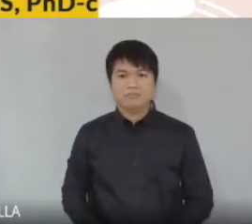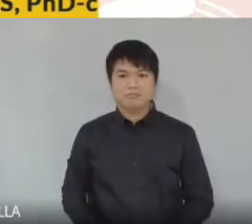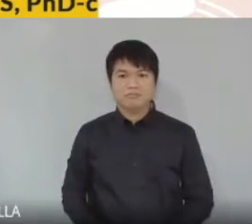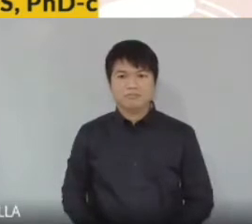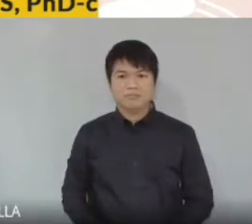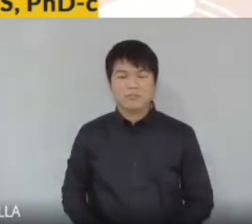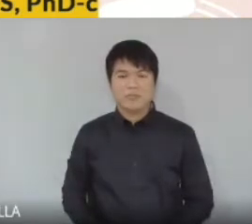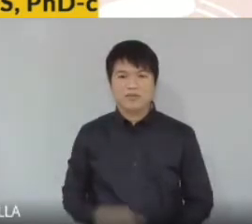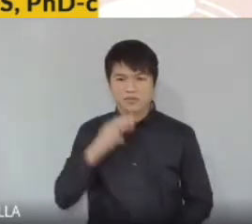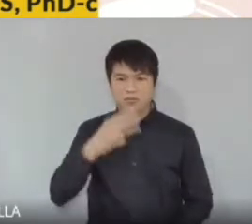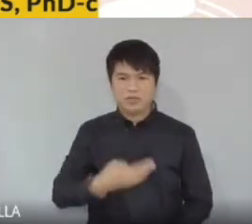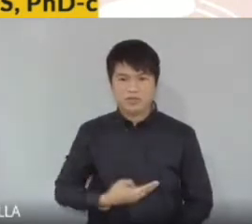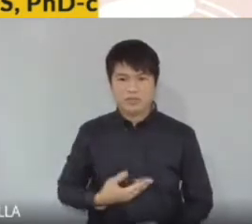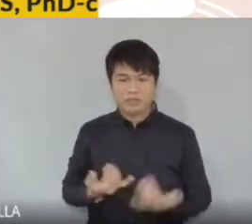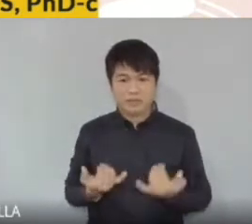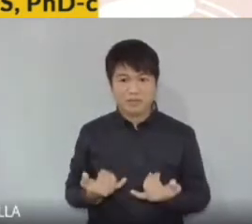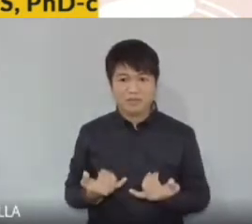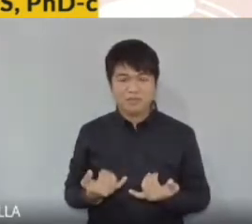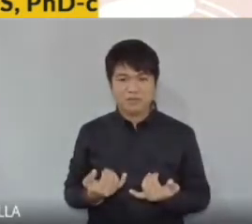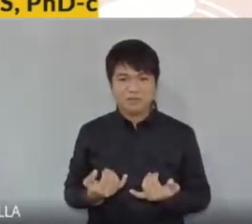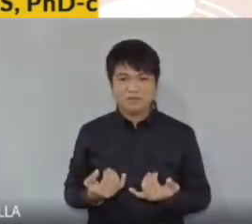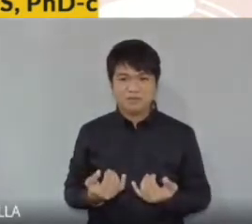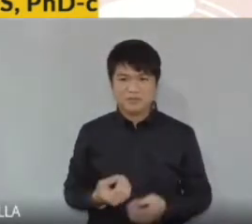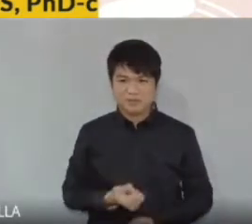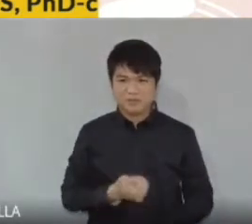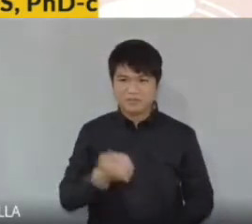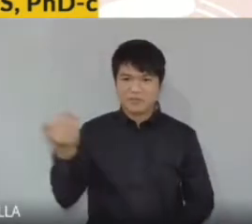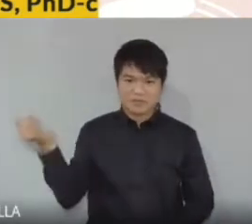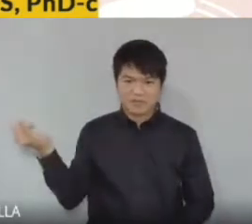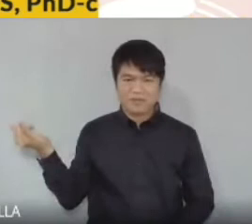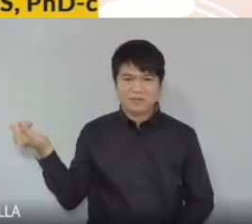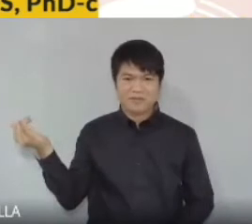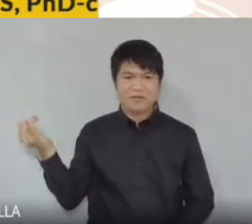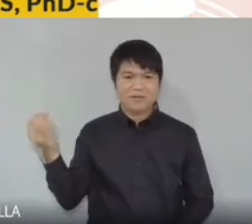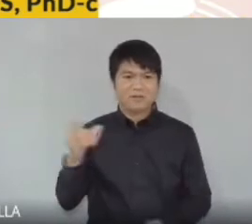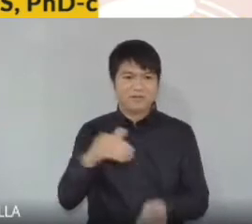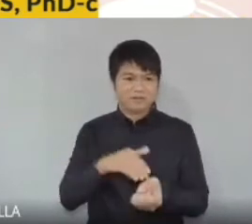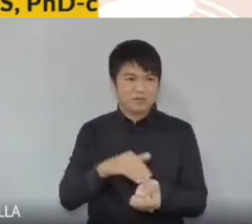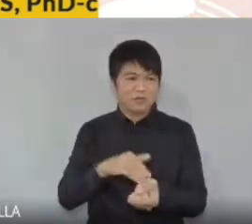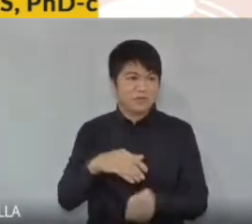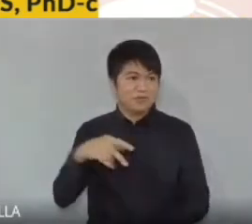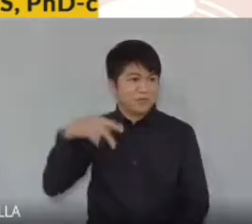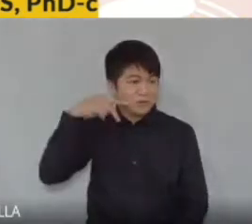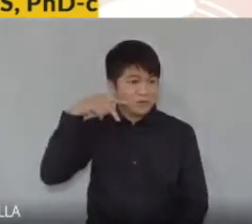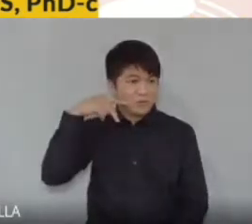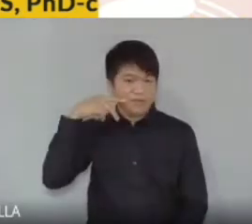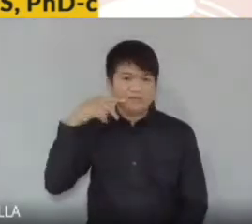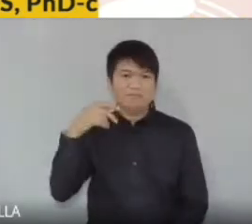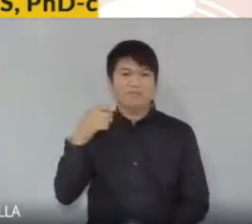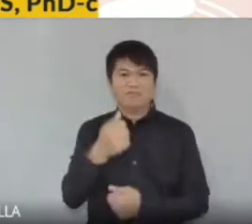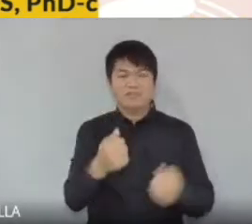Please welcome, and I am now giving the floor to Dr. Portia and Chief Charity in a moment. Thank